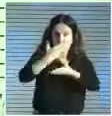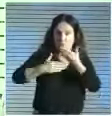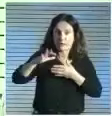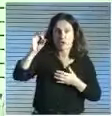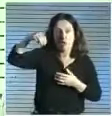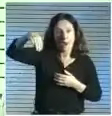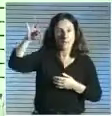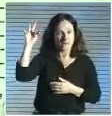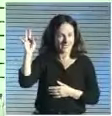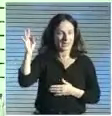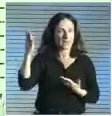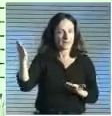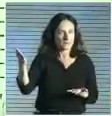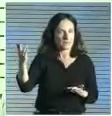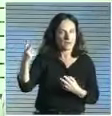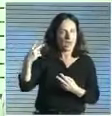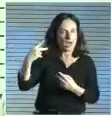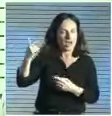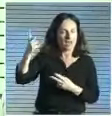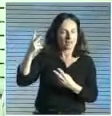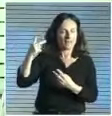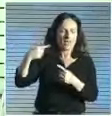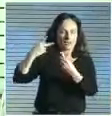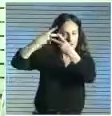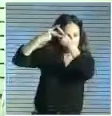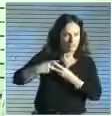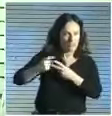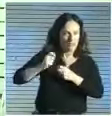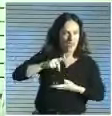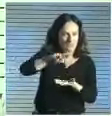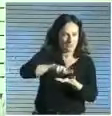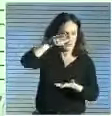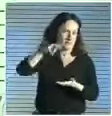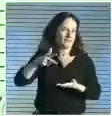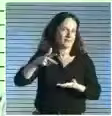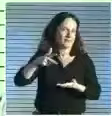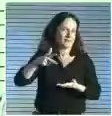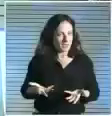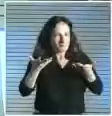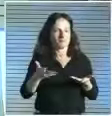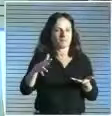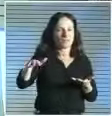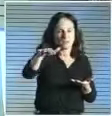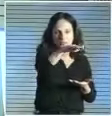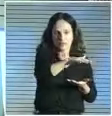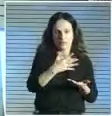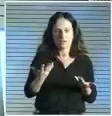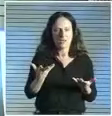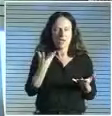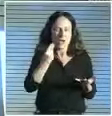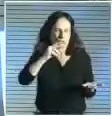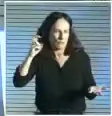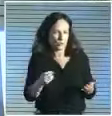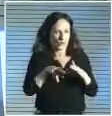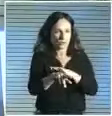to the destinations also to use. So there's a lot there. It's a lot there. Yeah. Does anybody else want to pick up on the data question at all?